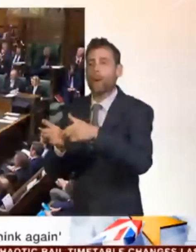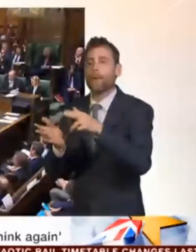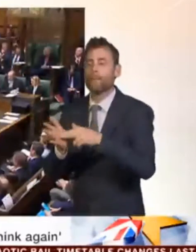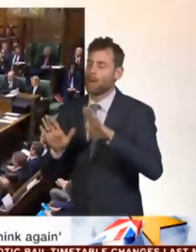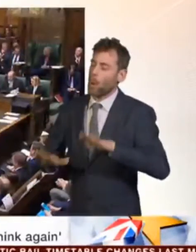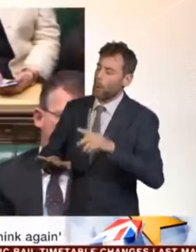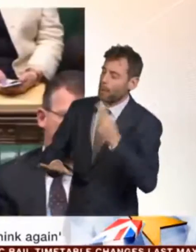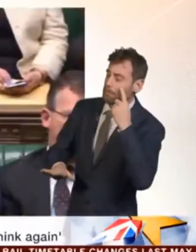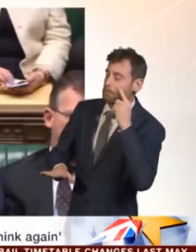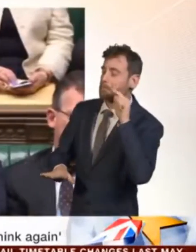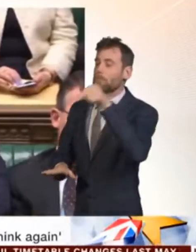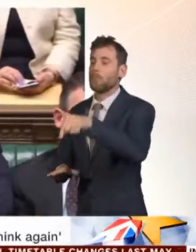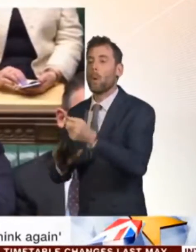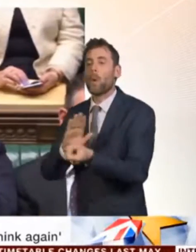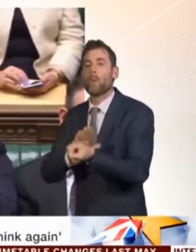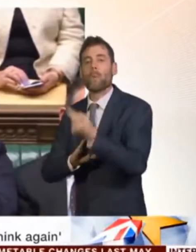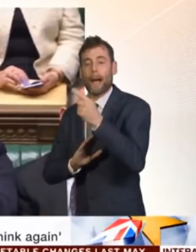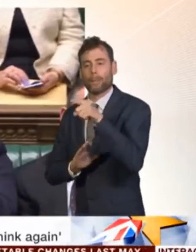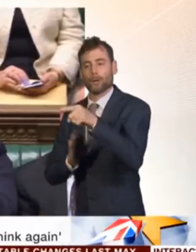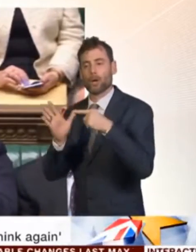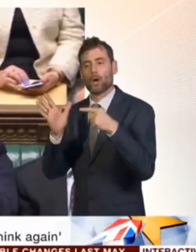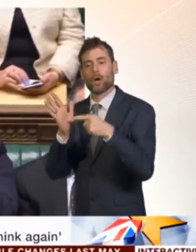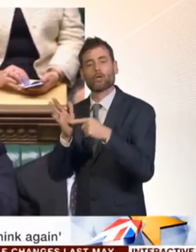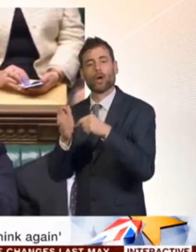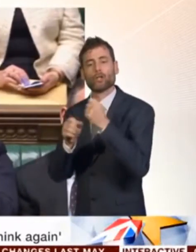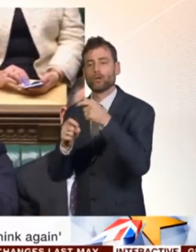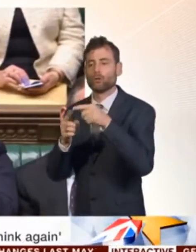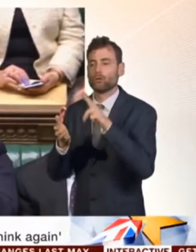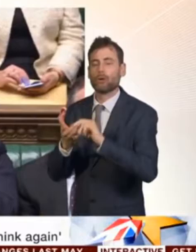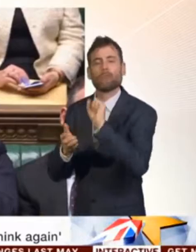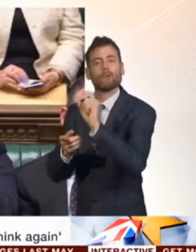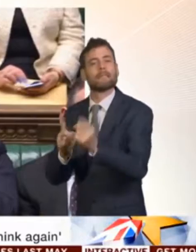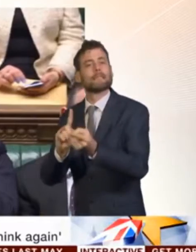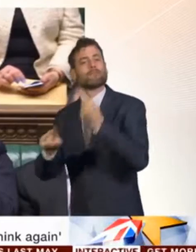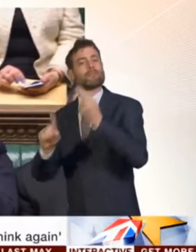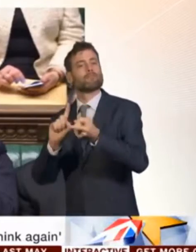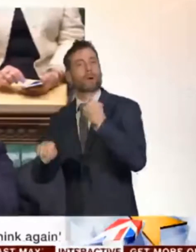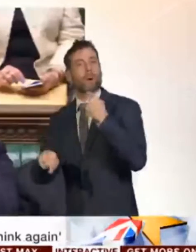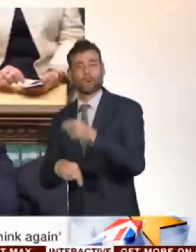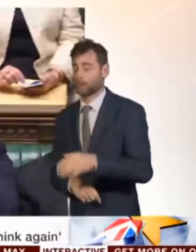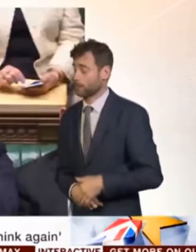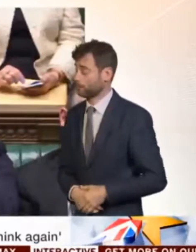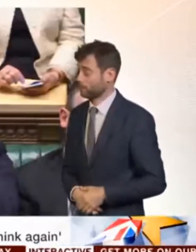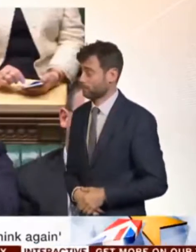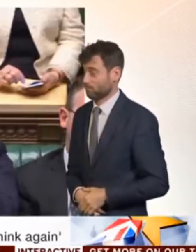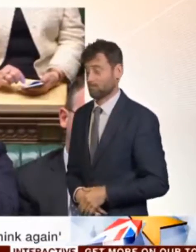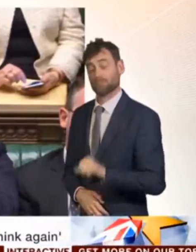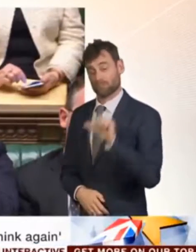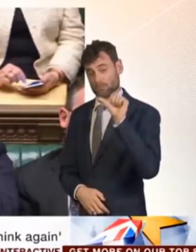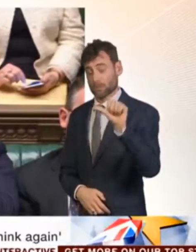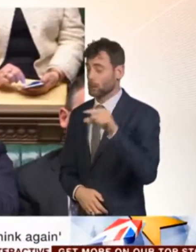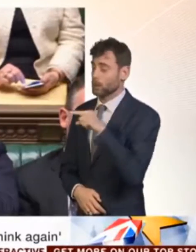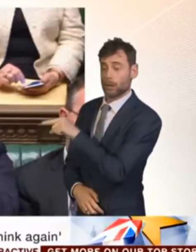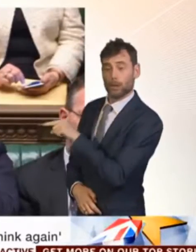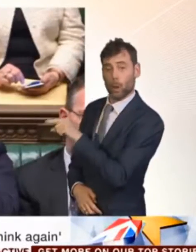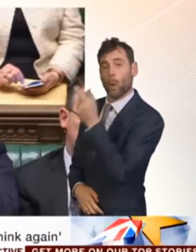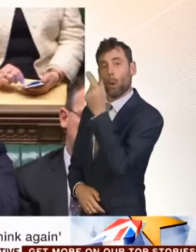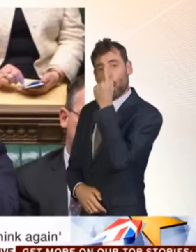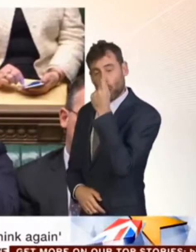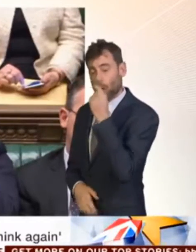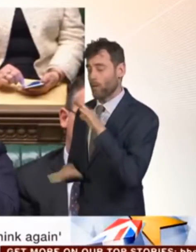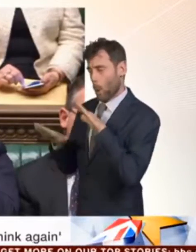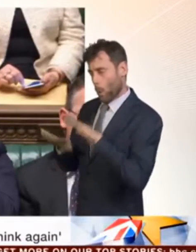Well, I agree with my honourable friend that certainly this House needs to exercise some caution, and I would like to explain precisely